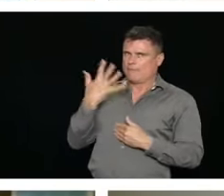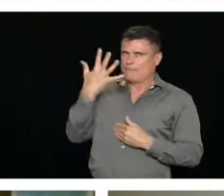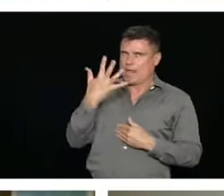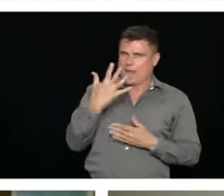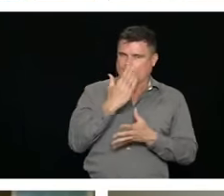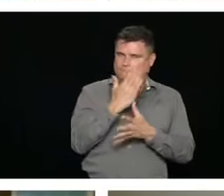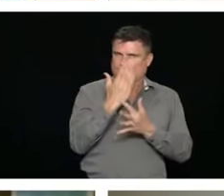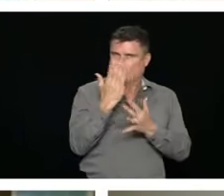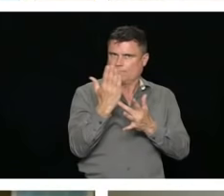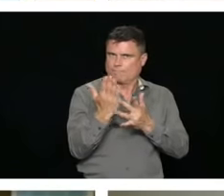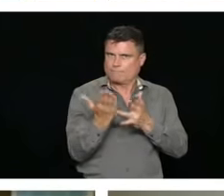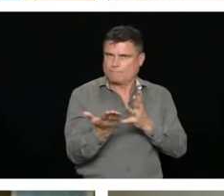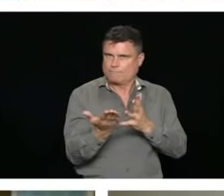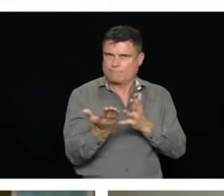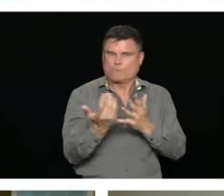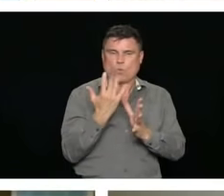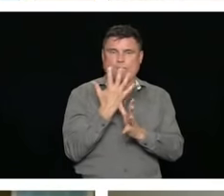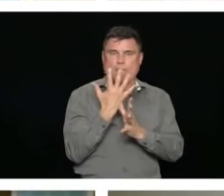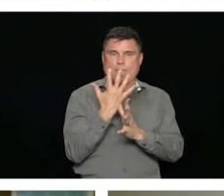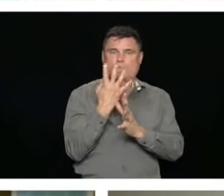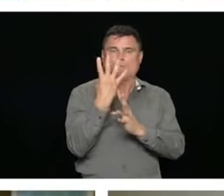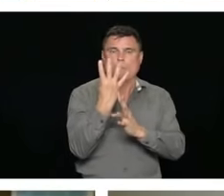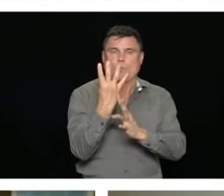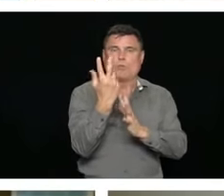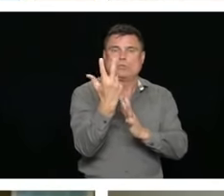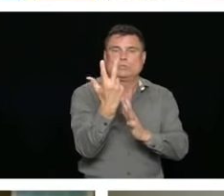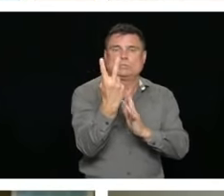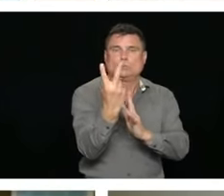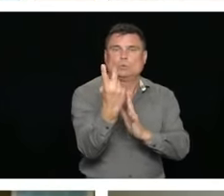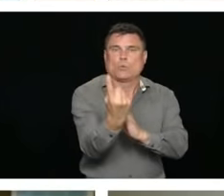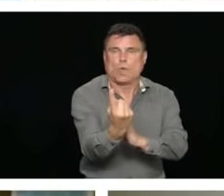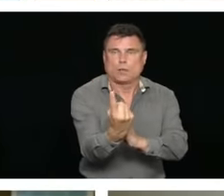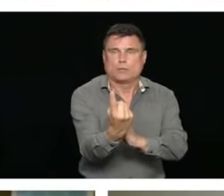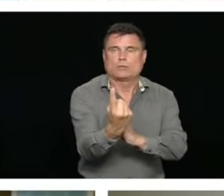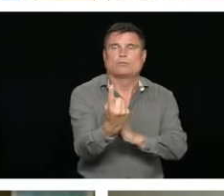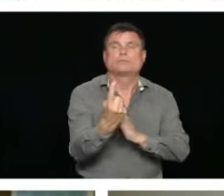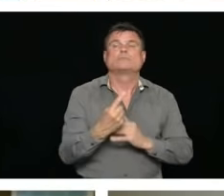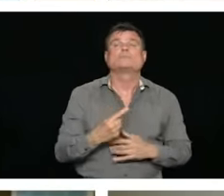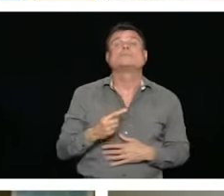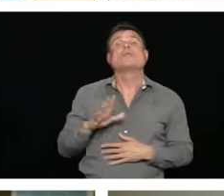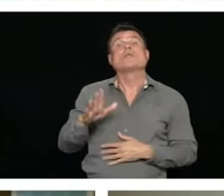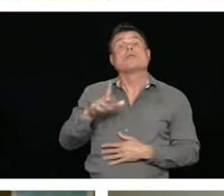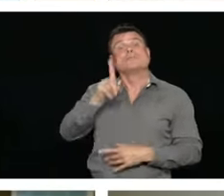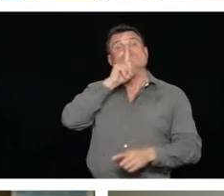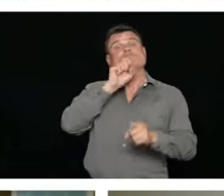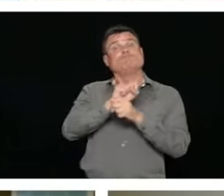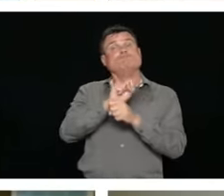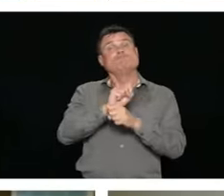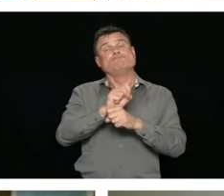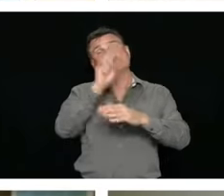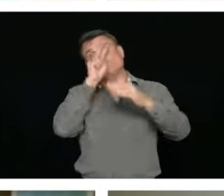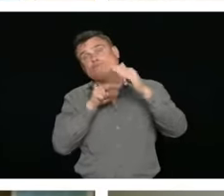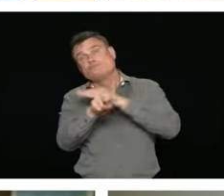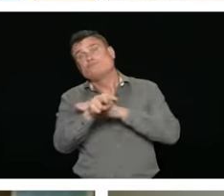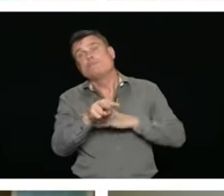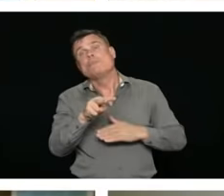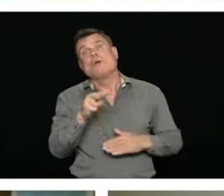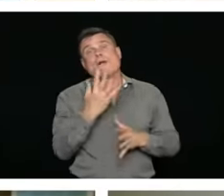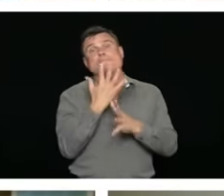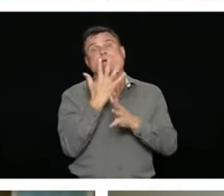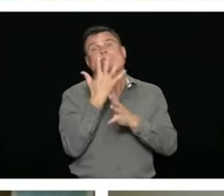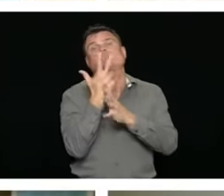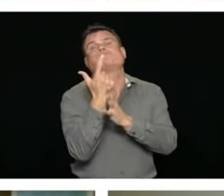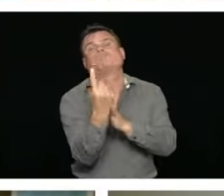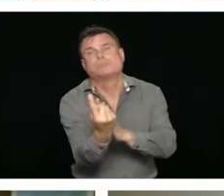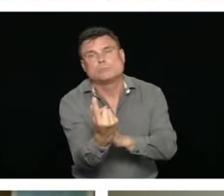cases, as we move into the fall, and if there may or may not be, a second wave or more outbreaks. So we need to all learn,